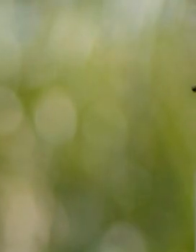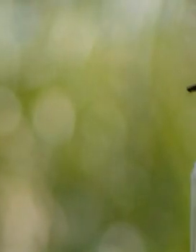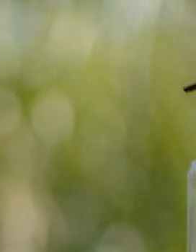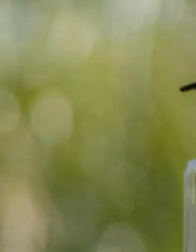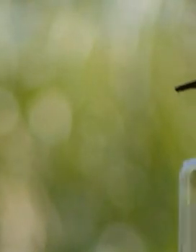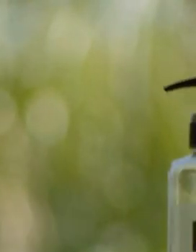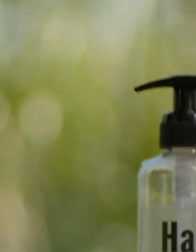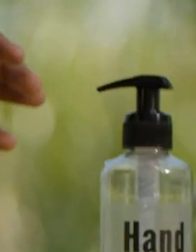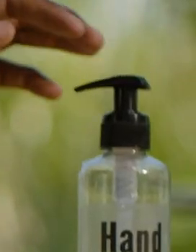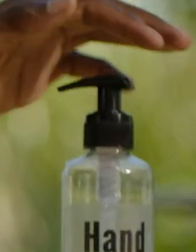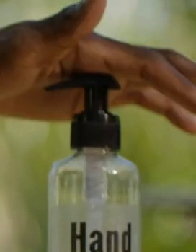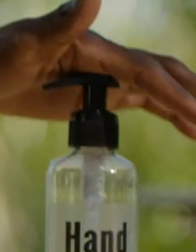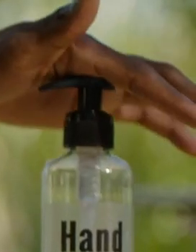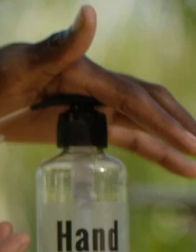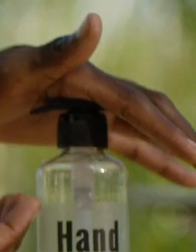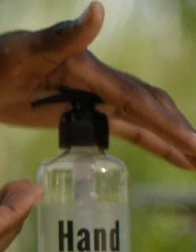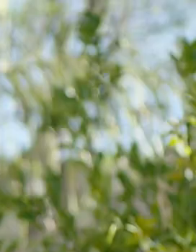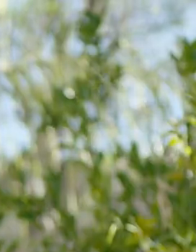But until then,